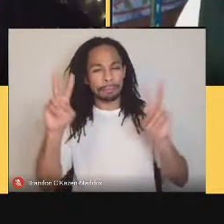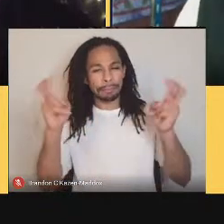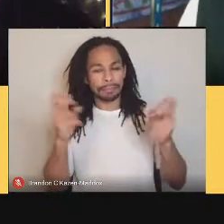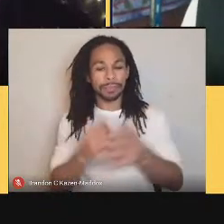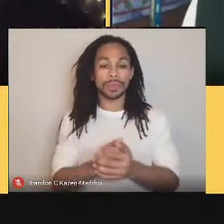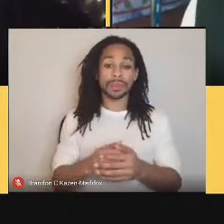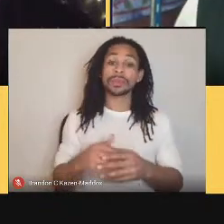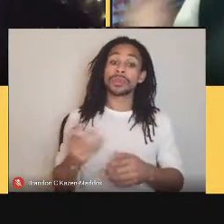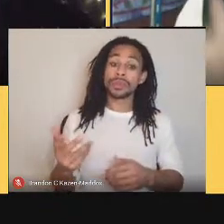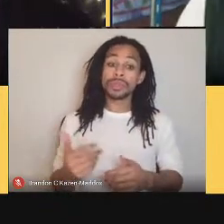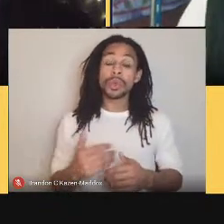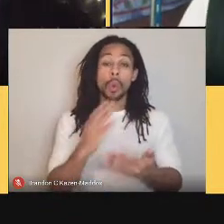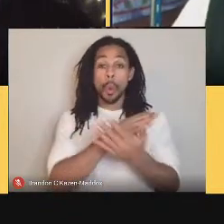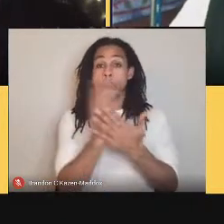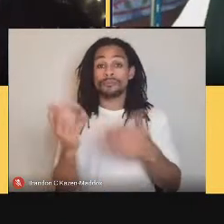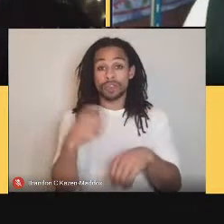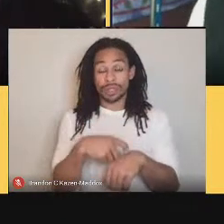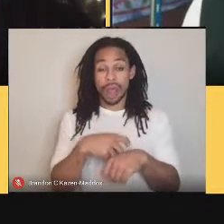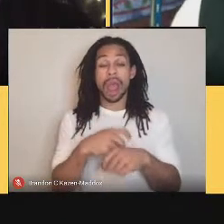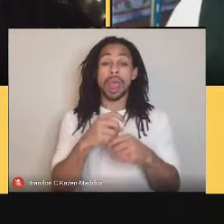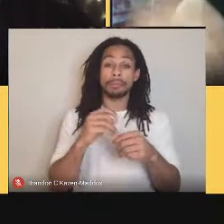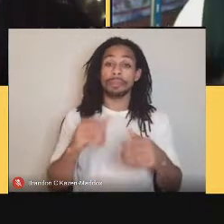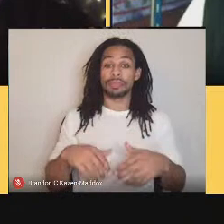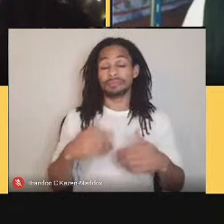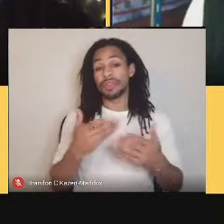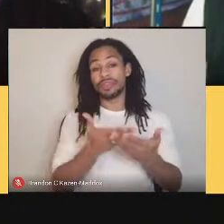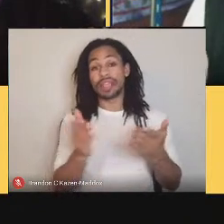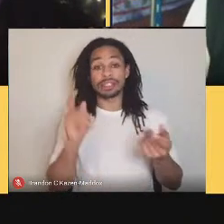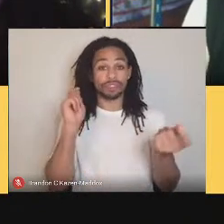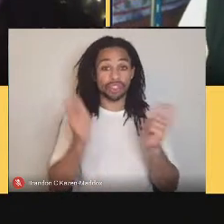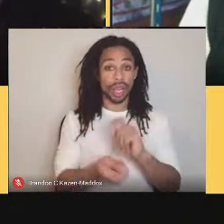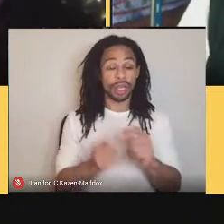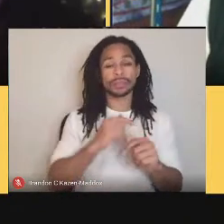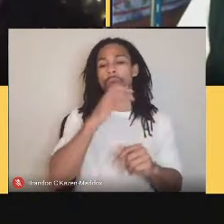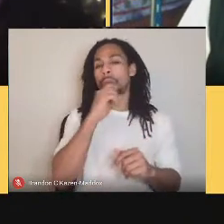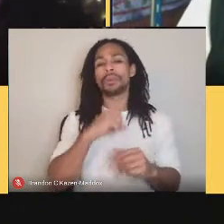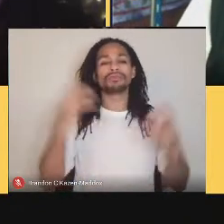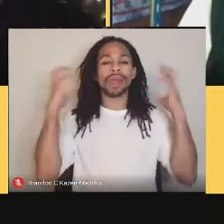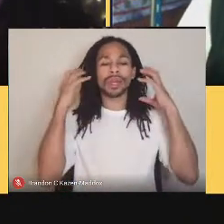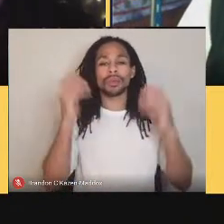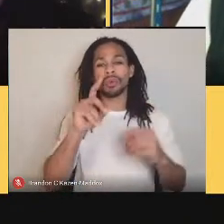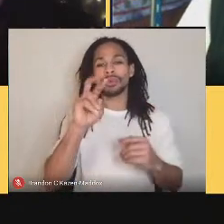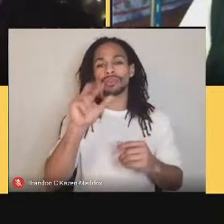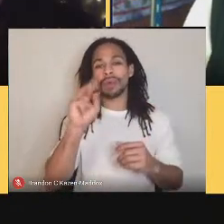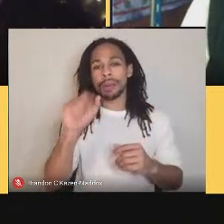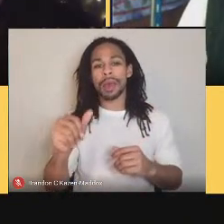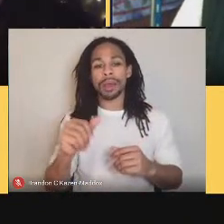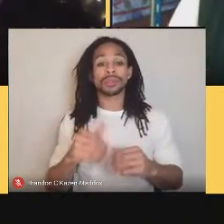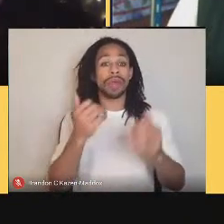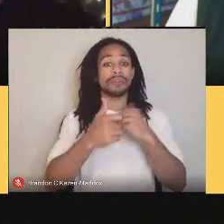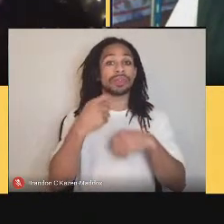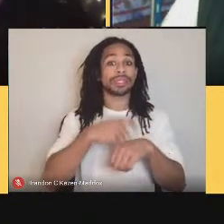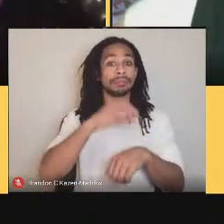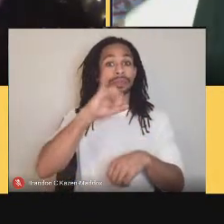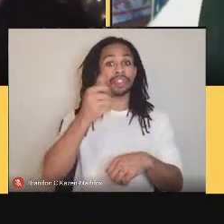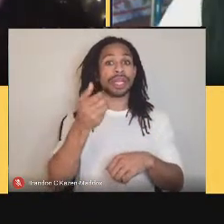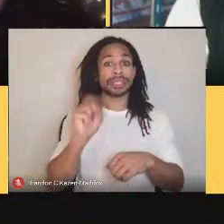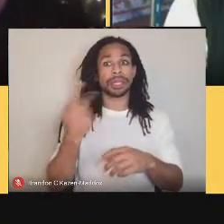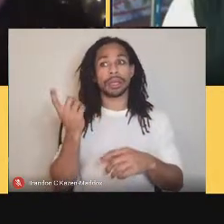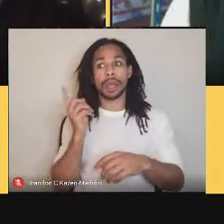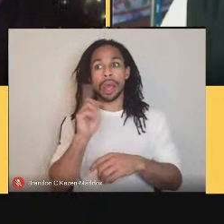has evolved, things have changed in a lot of film and even old radio dramas of where every time Jason comes on screen, you hear Jason's theme